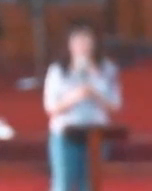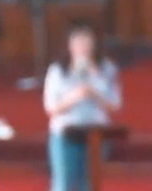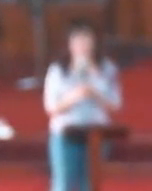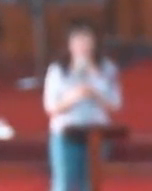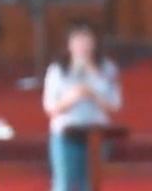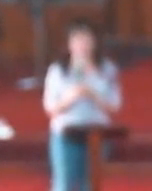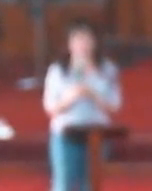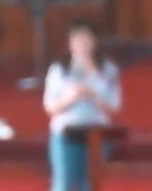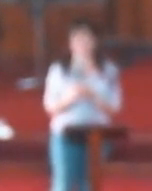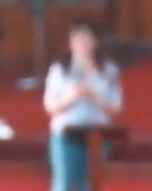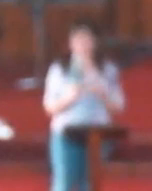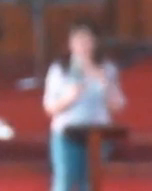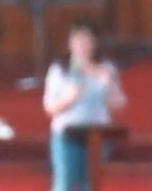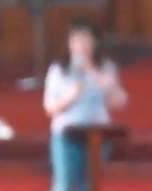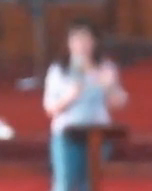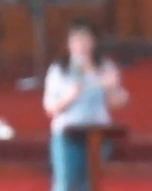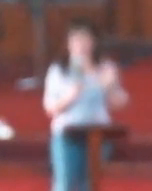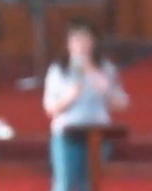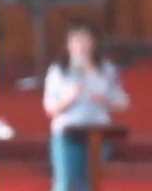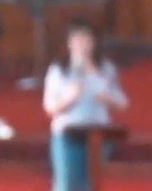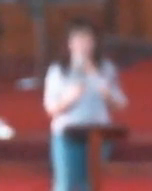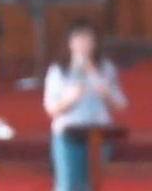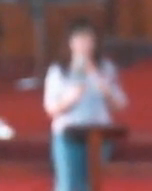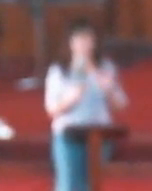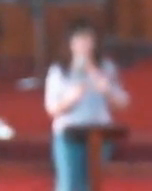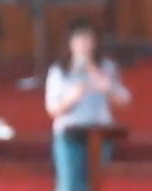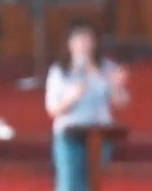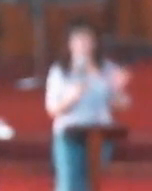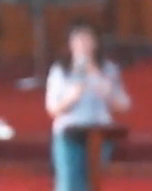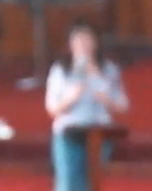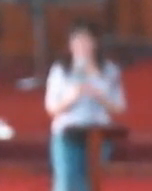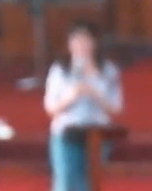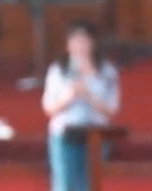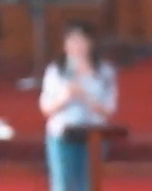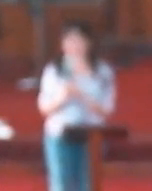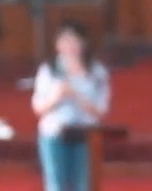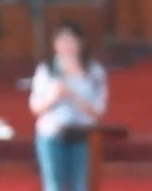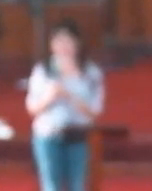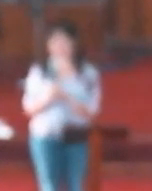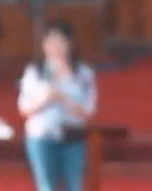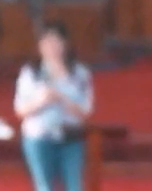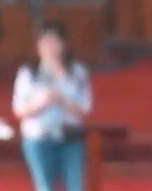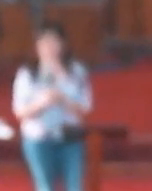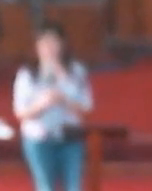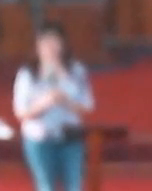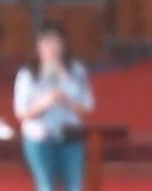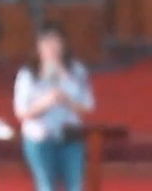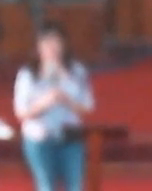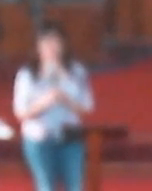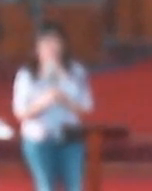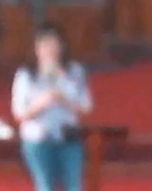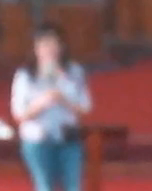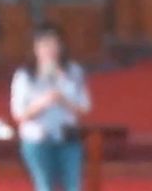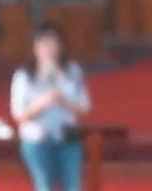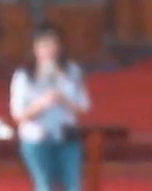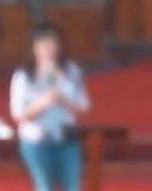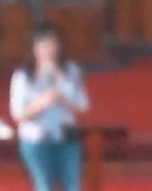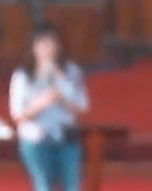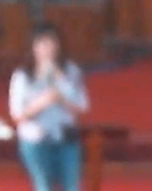de una vez. You know, and prophesy a future over that person so that the depression leaves once and for all. Yo estoy en un coro